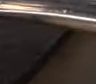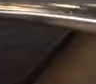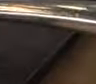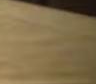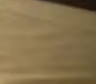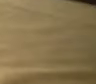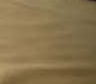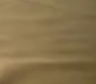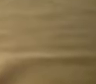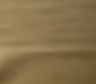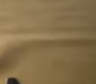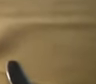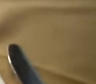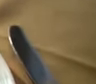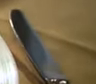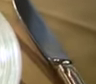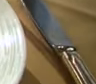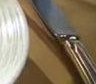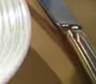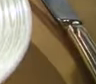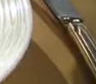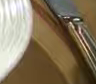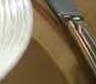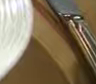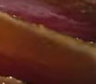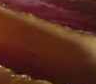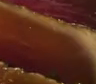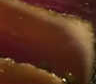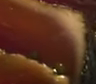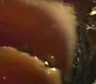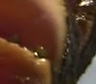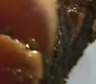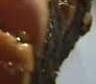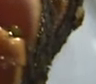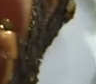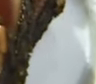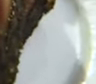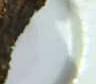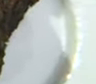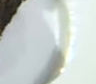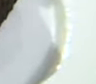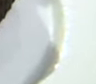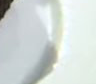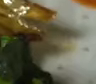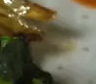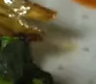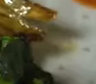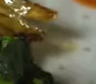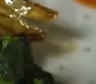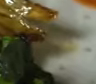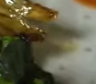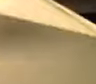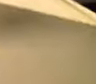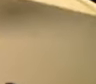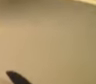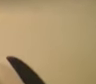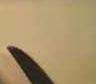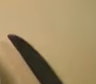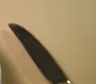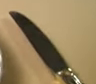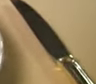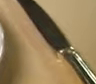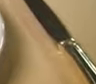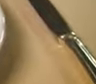County. As the county exec mentioned, we formed a task force on economic recovery. Bridget sits on that task force, and we're